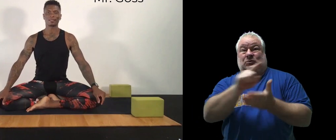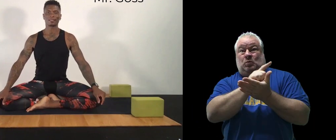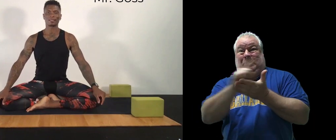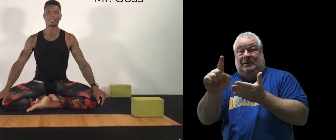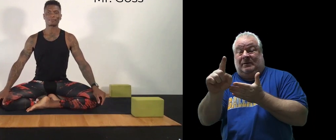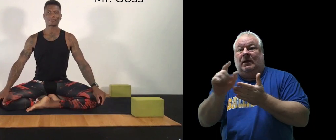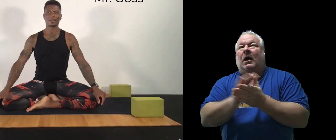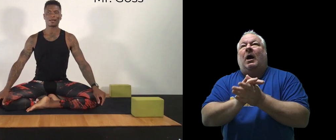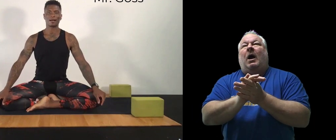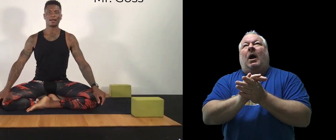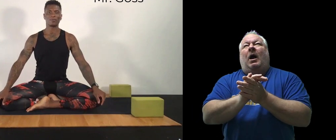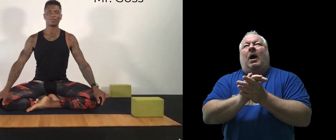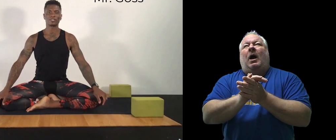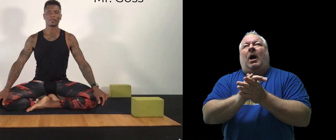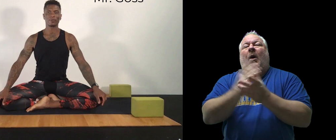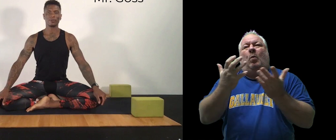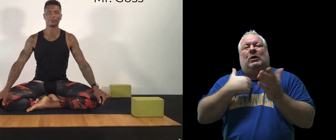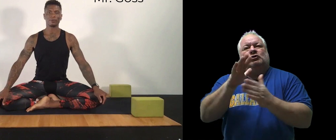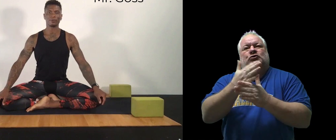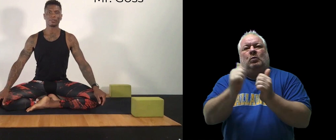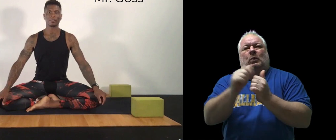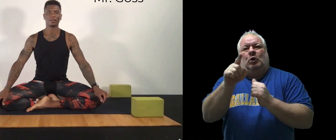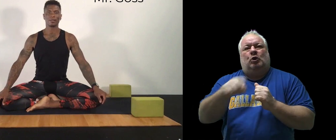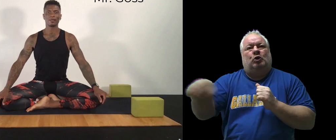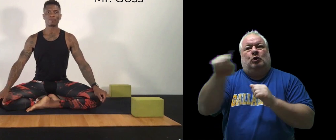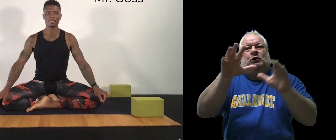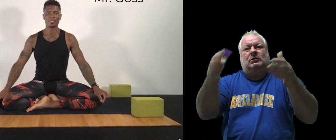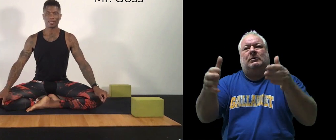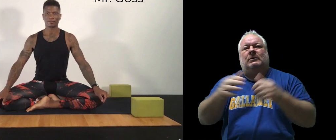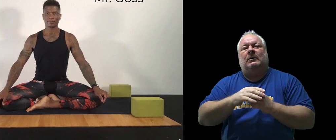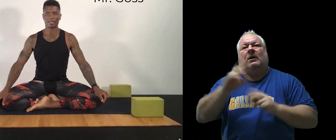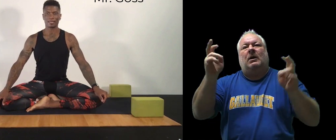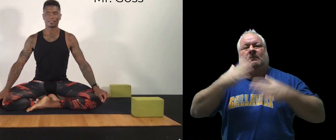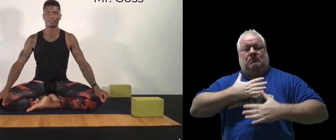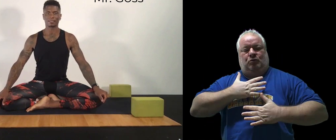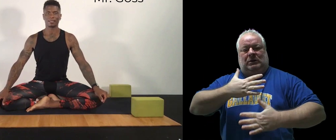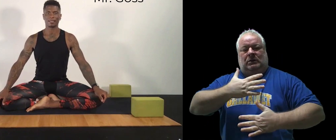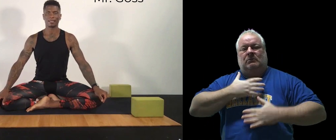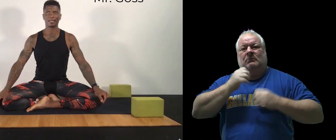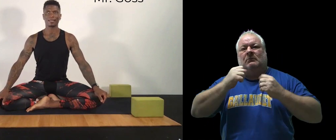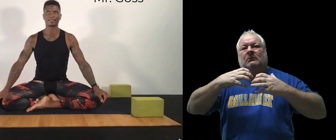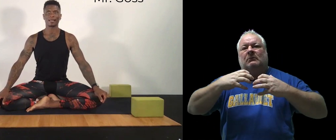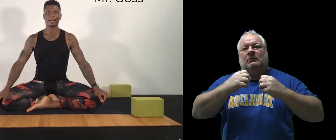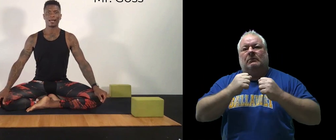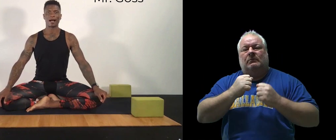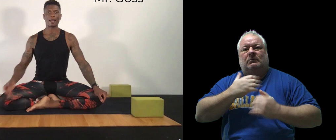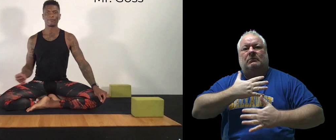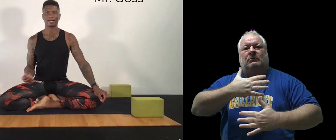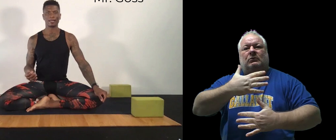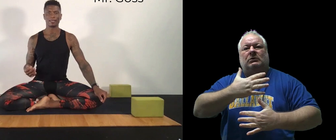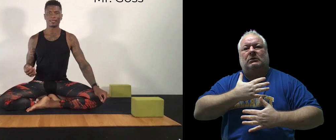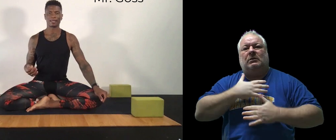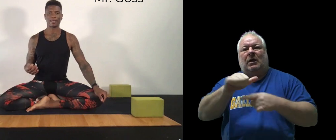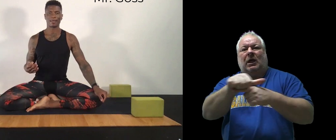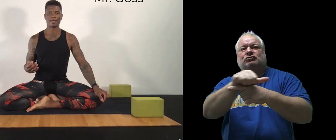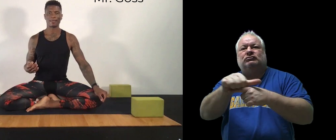This week, I want to share with you a breathing exercise. And